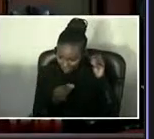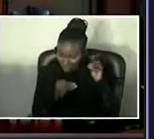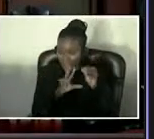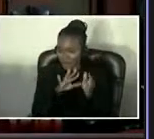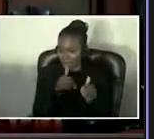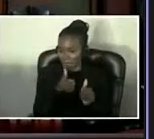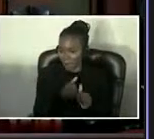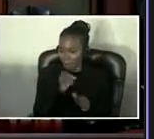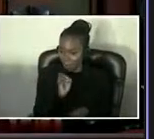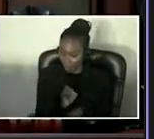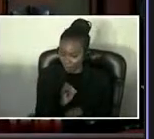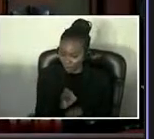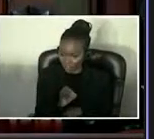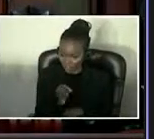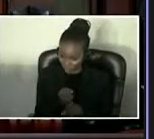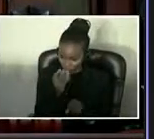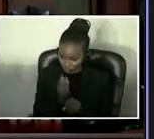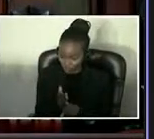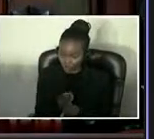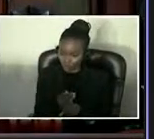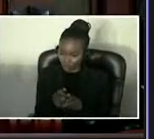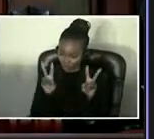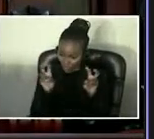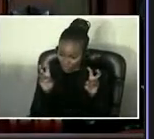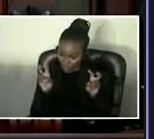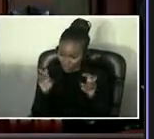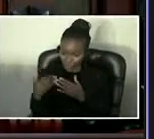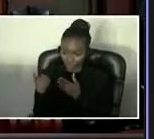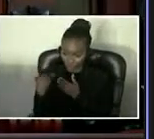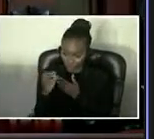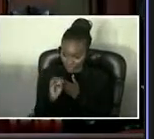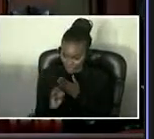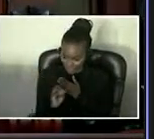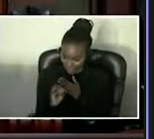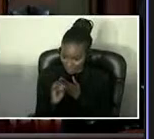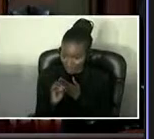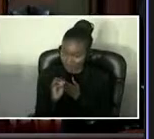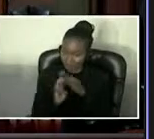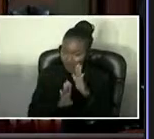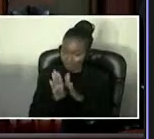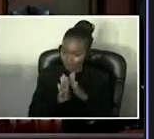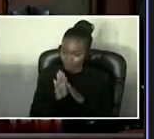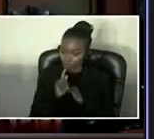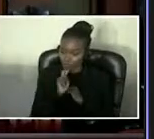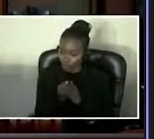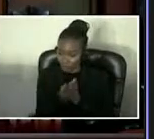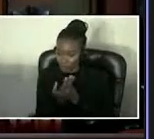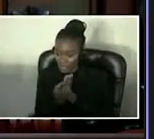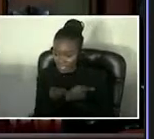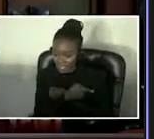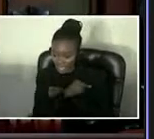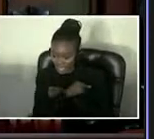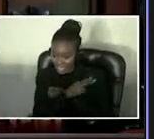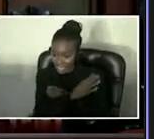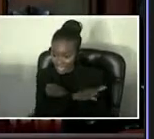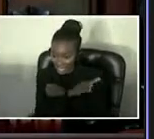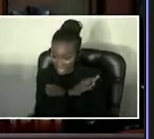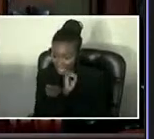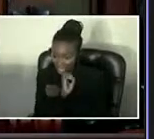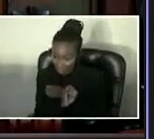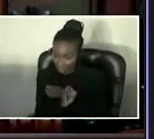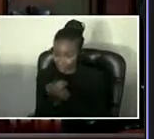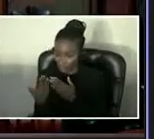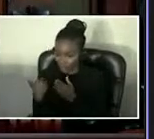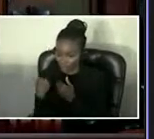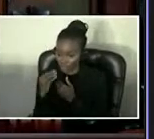issue of the security that has been a problem within our communities our clinic our clinics it is being addressed to then settlement is